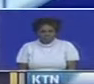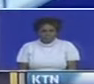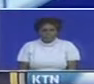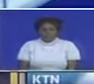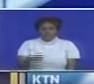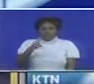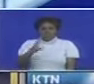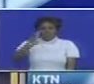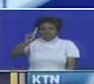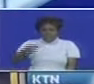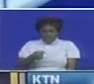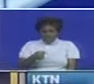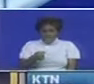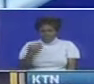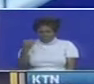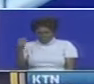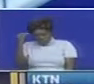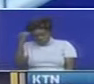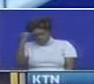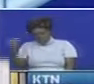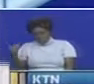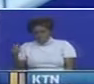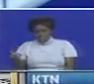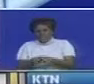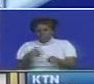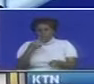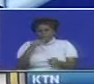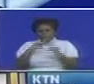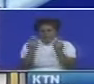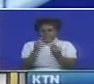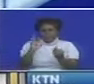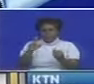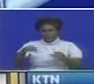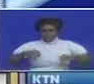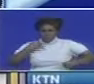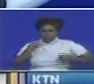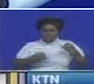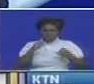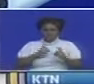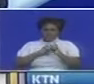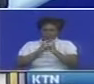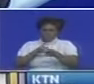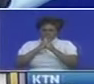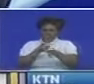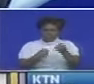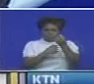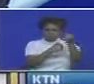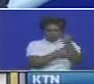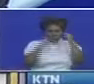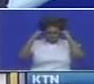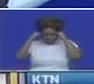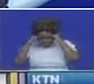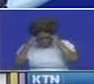2,000 students and their families are going to bed tonight with hearts full of joy after the students were awarded scholarships for their